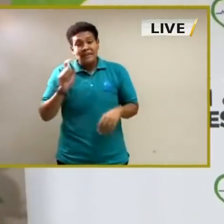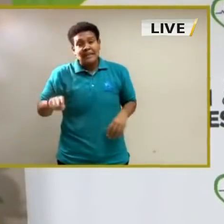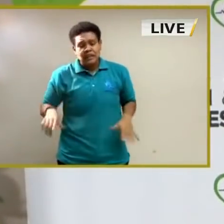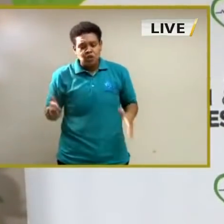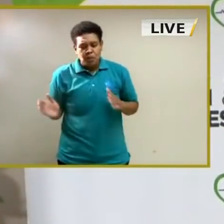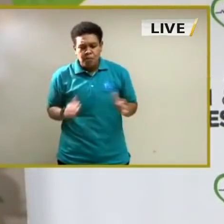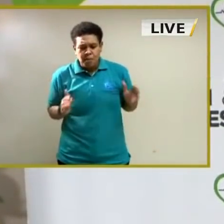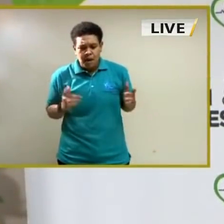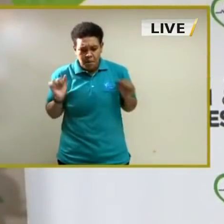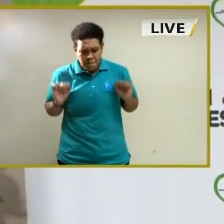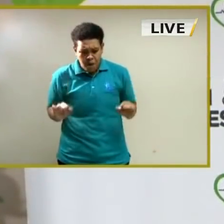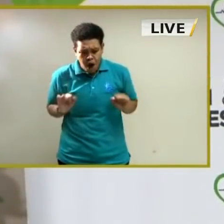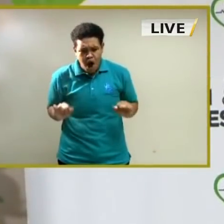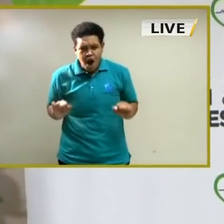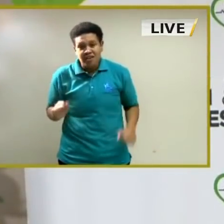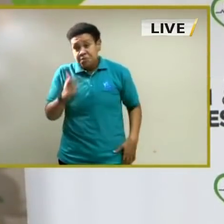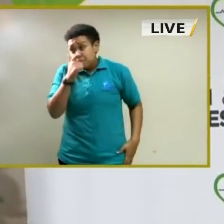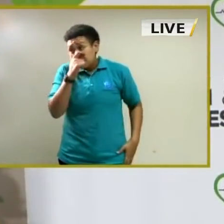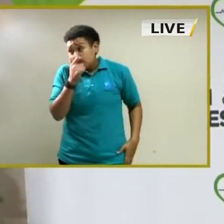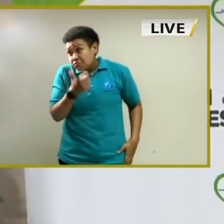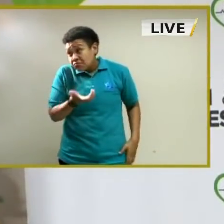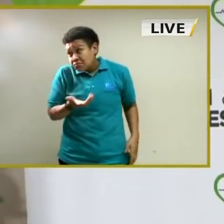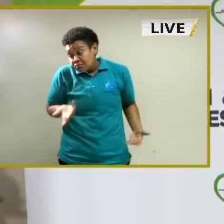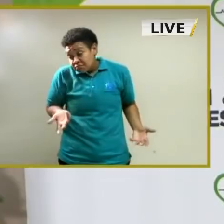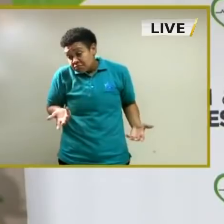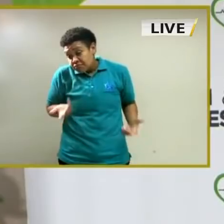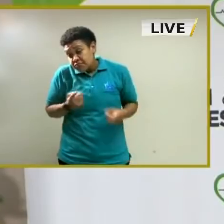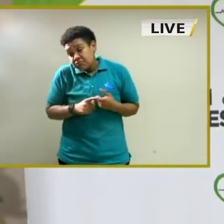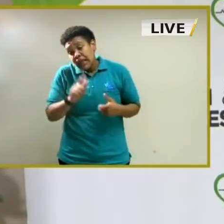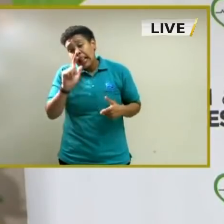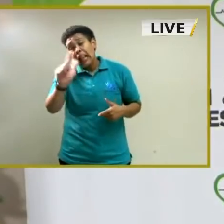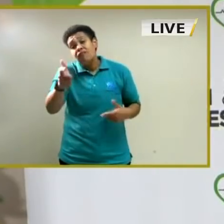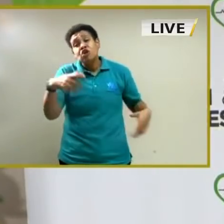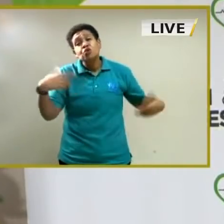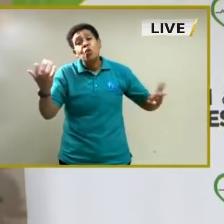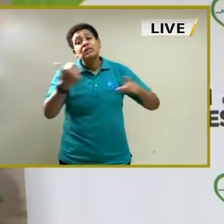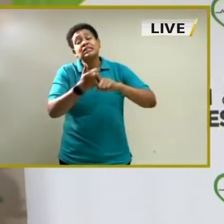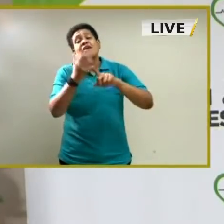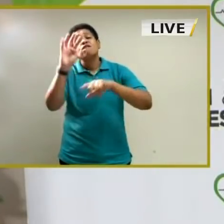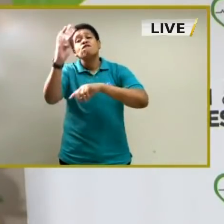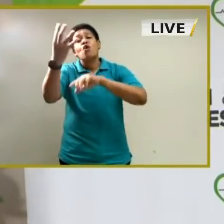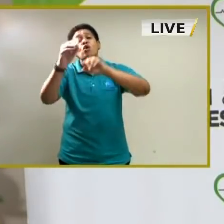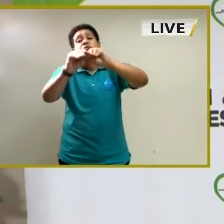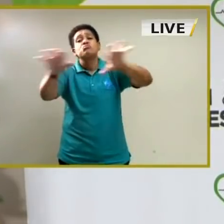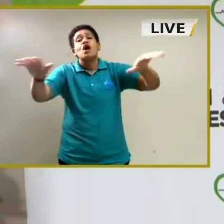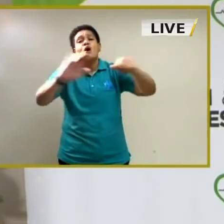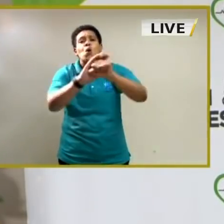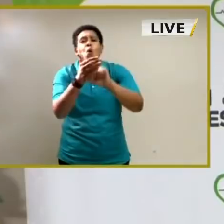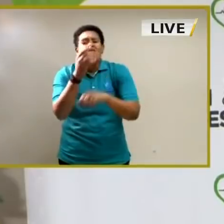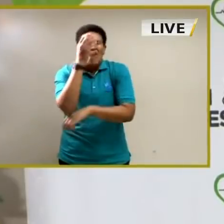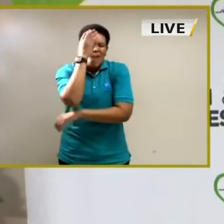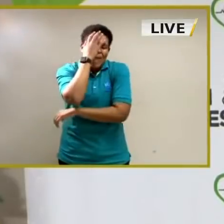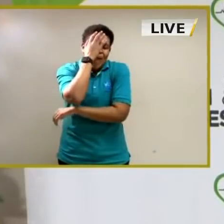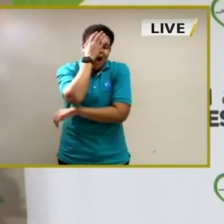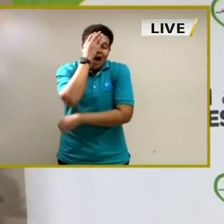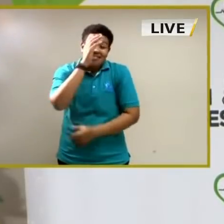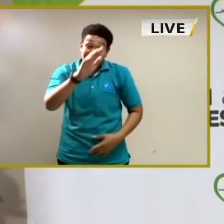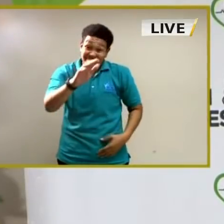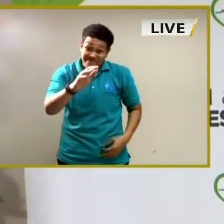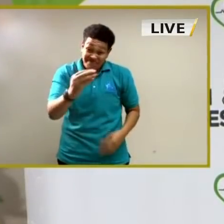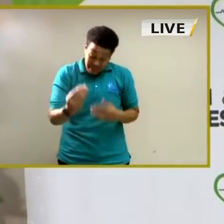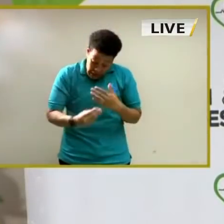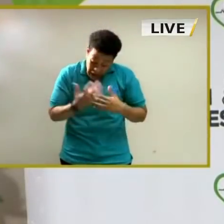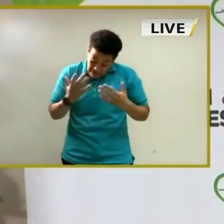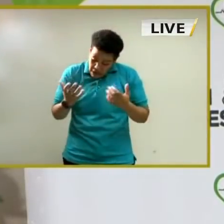the possibility, or should I say the eventuality, of a fourth wave. We have been advised